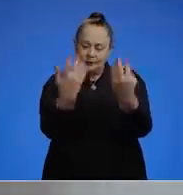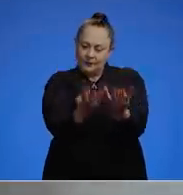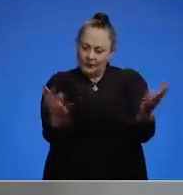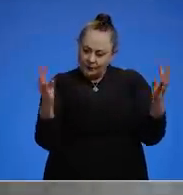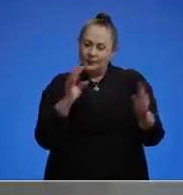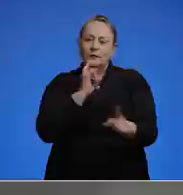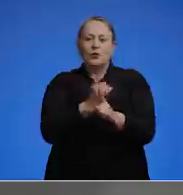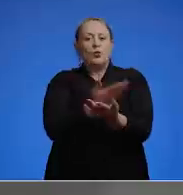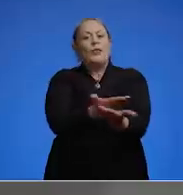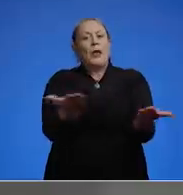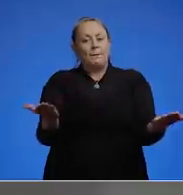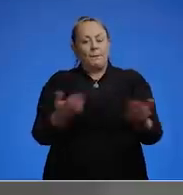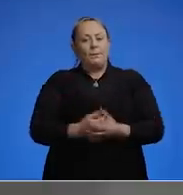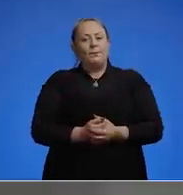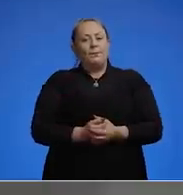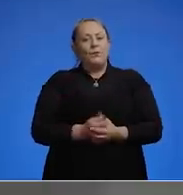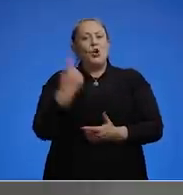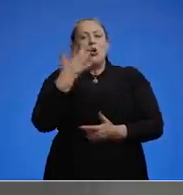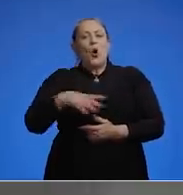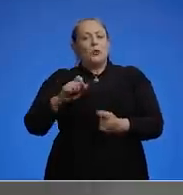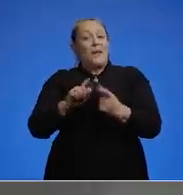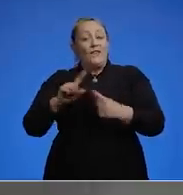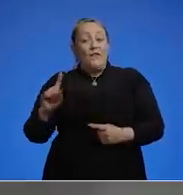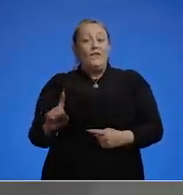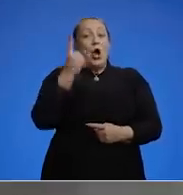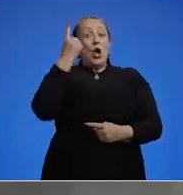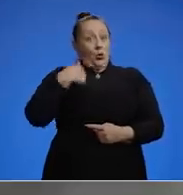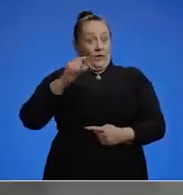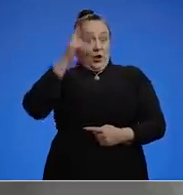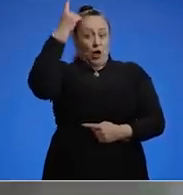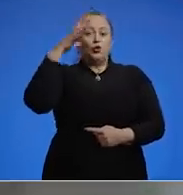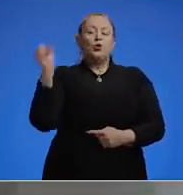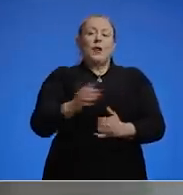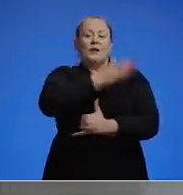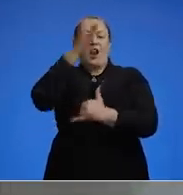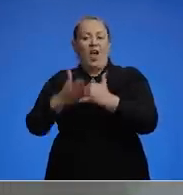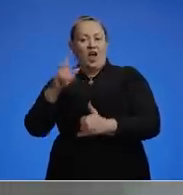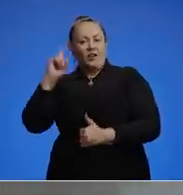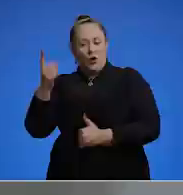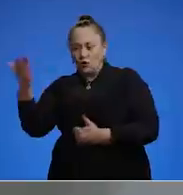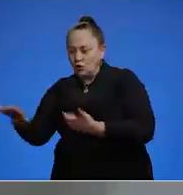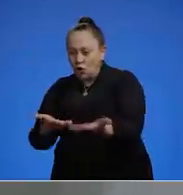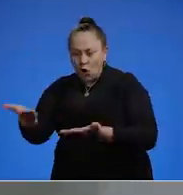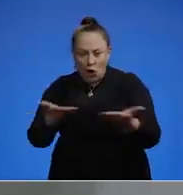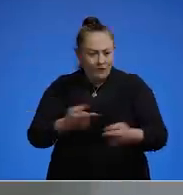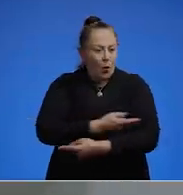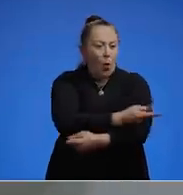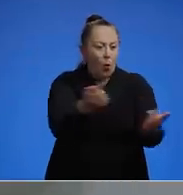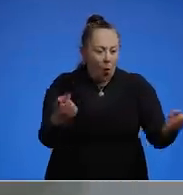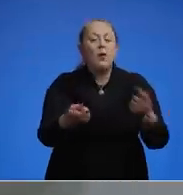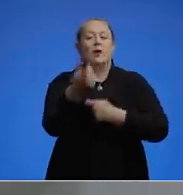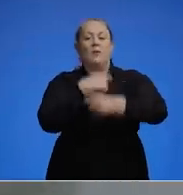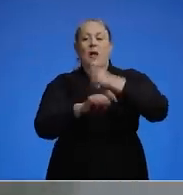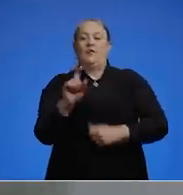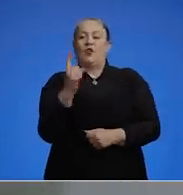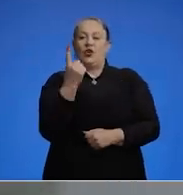said, "If anyone wants to be first, he must make himself last of all and servant of all." He then took a